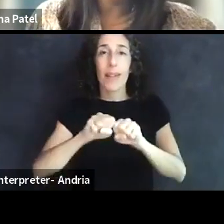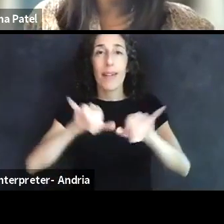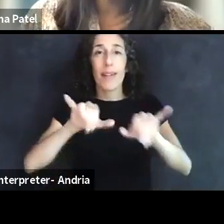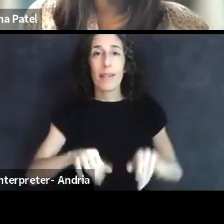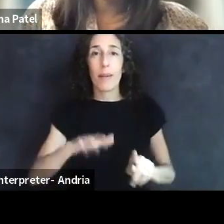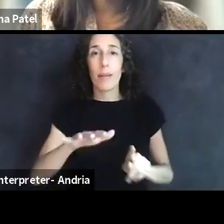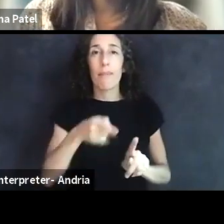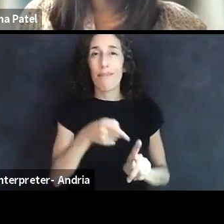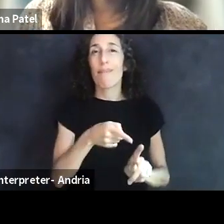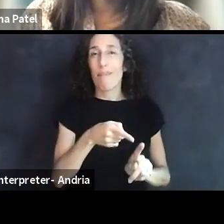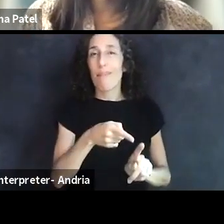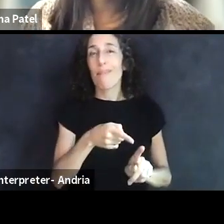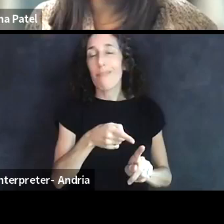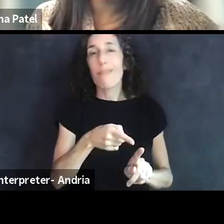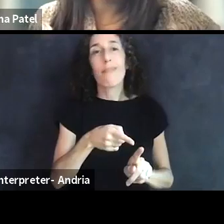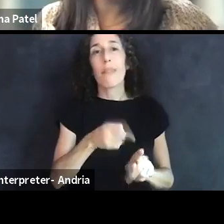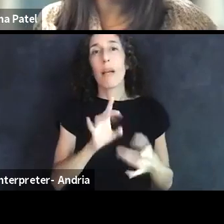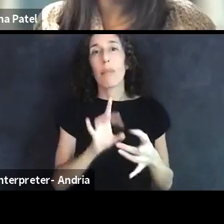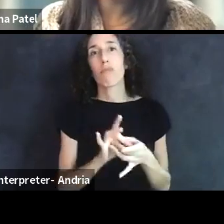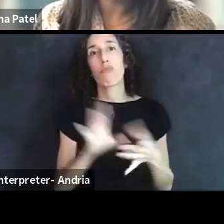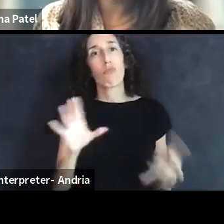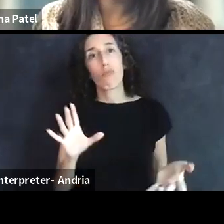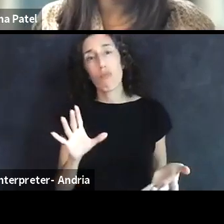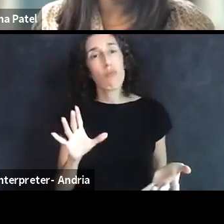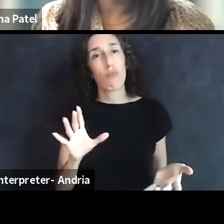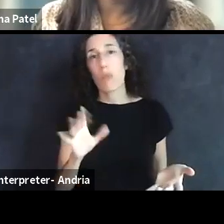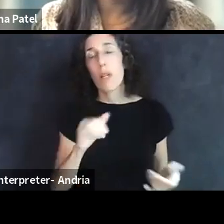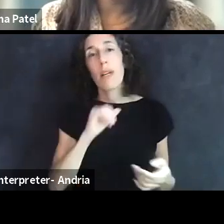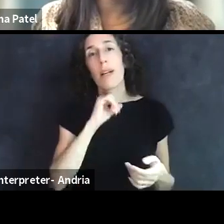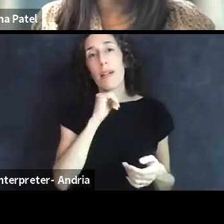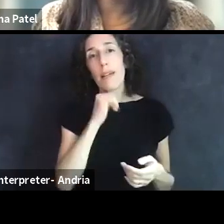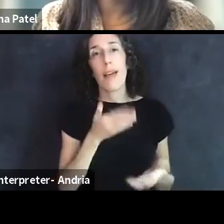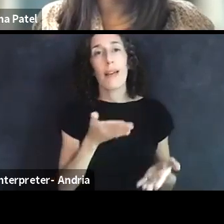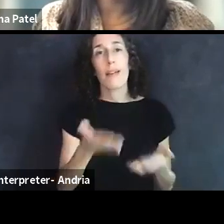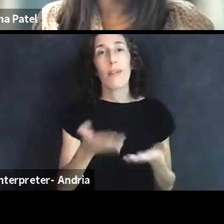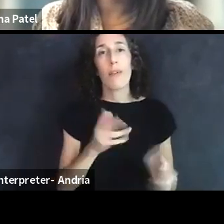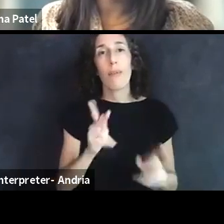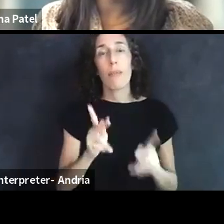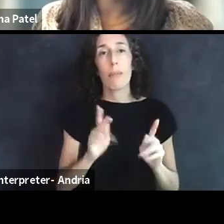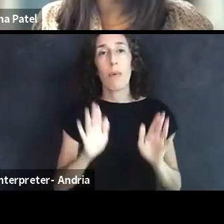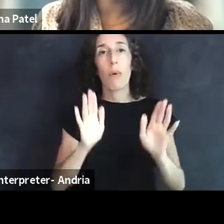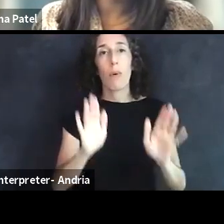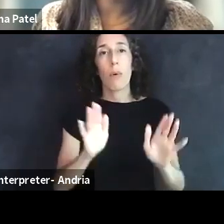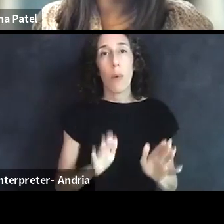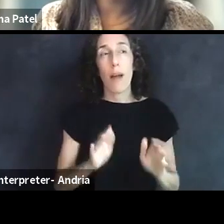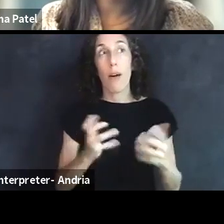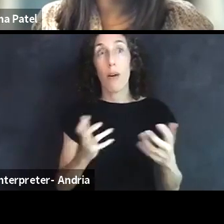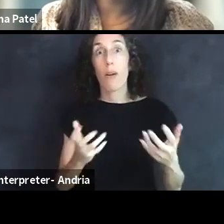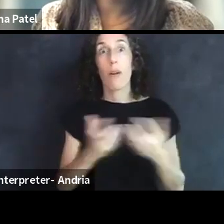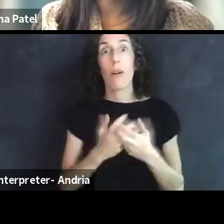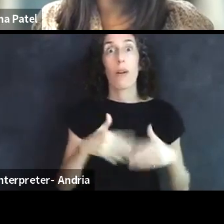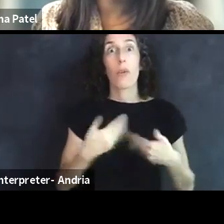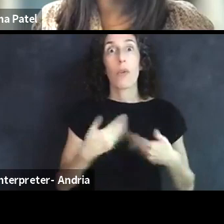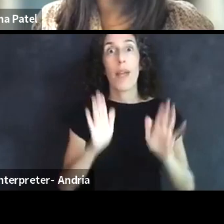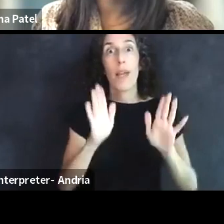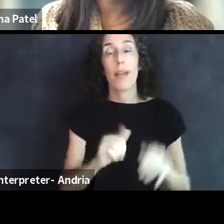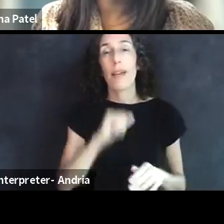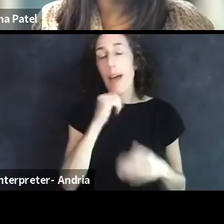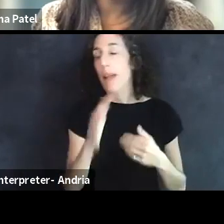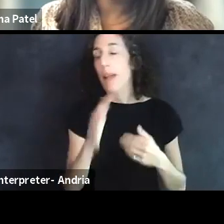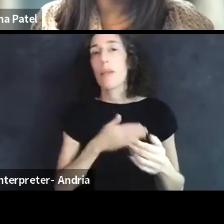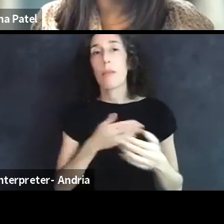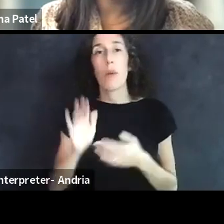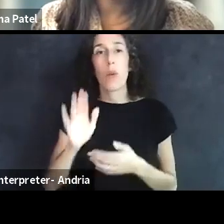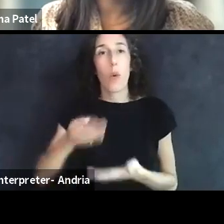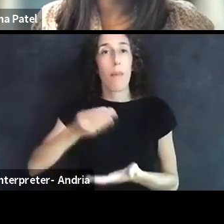disconnected and not serving people well, regardless of where you are on the economic spectrum. And I think that people with